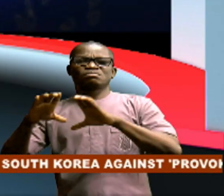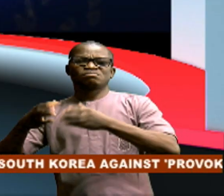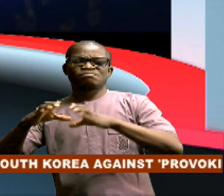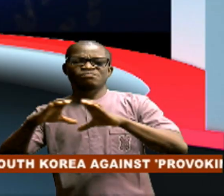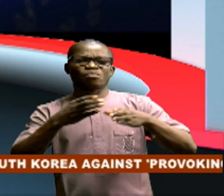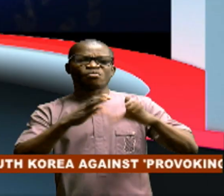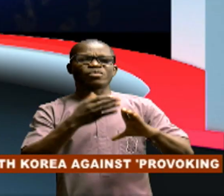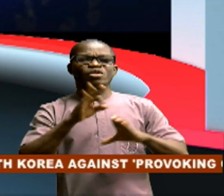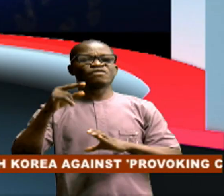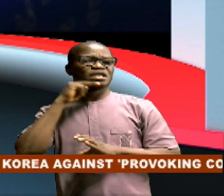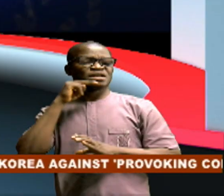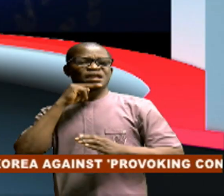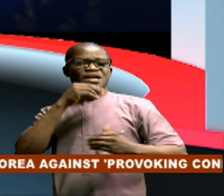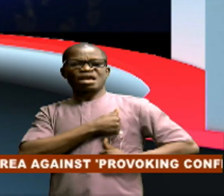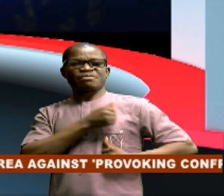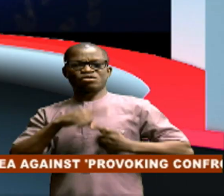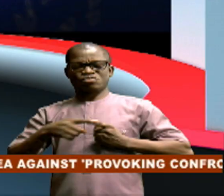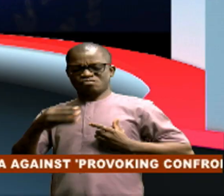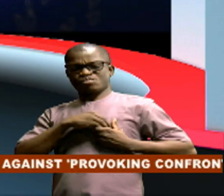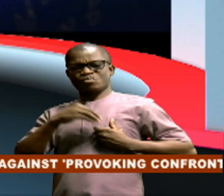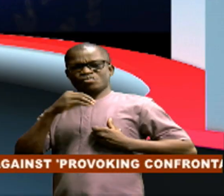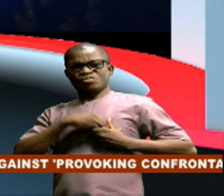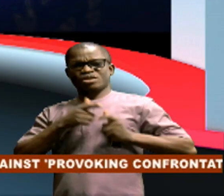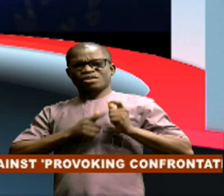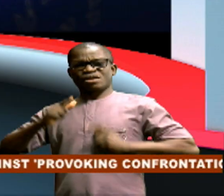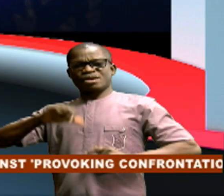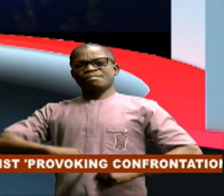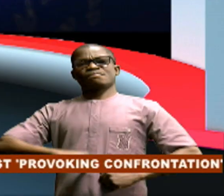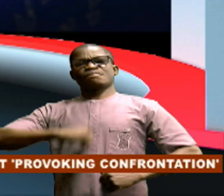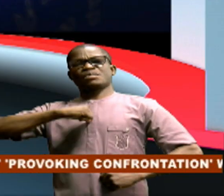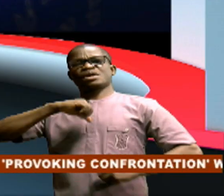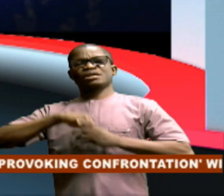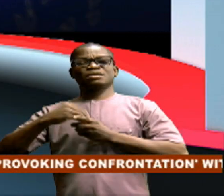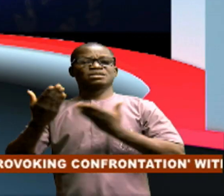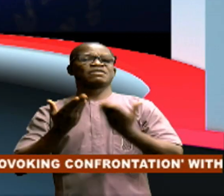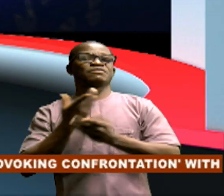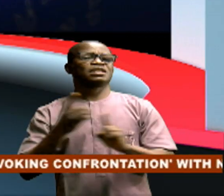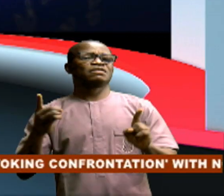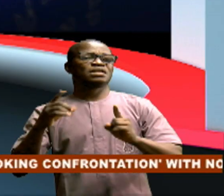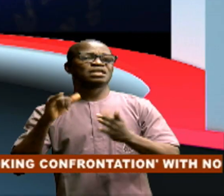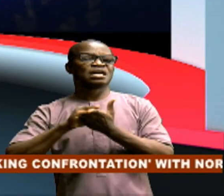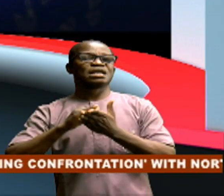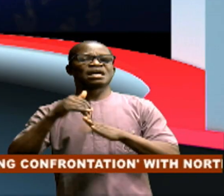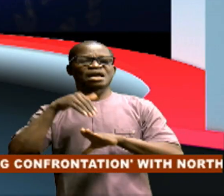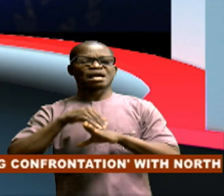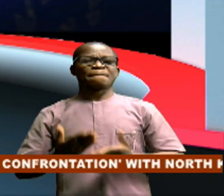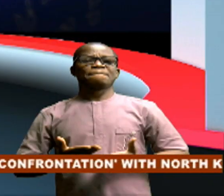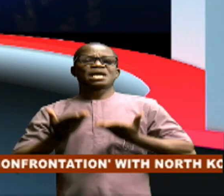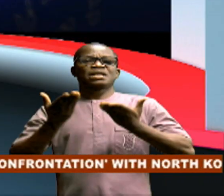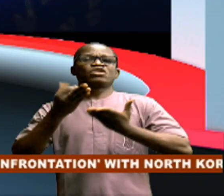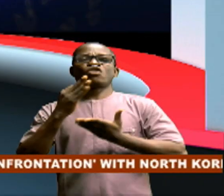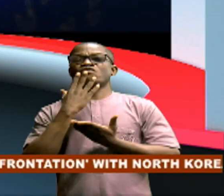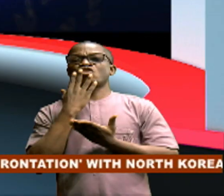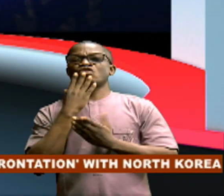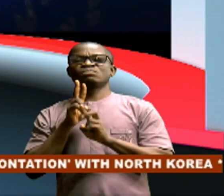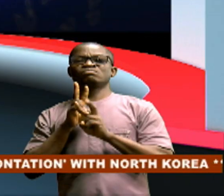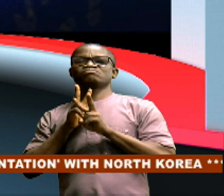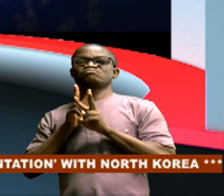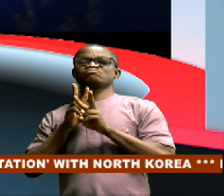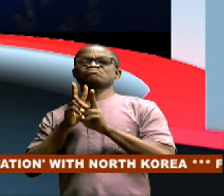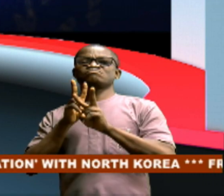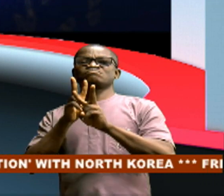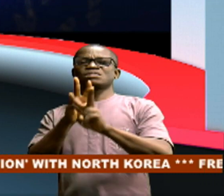to inculcate in them greater pride in service delivery. This was at the Trooping and Presentation of Colors Parade